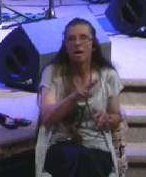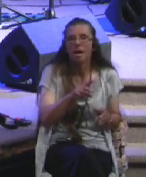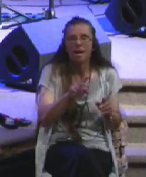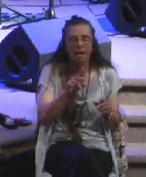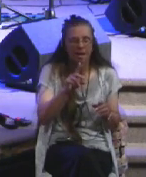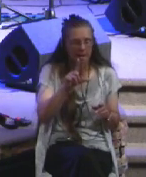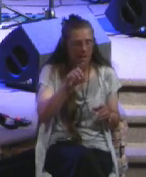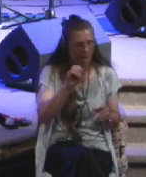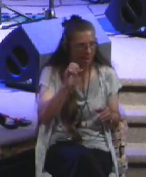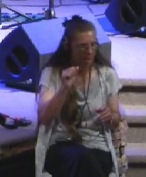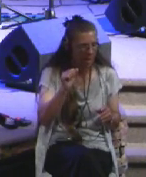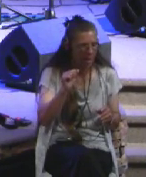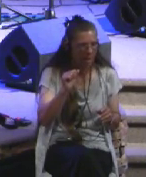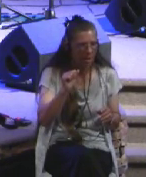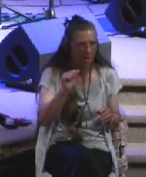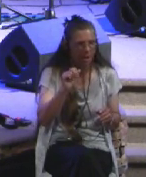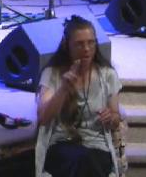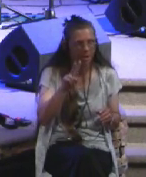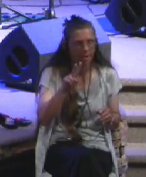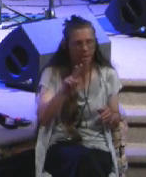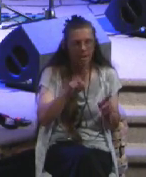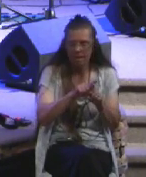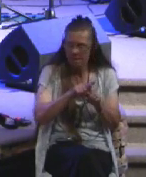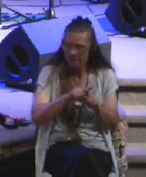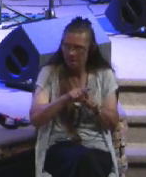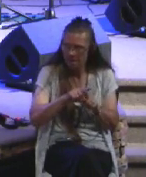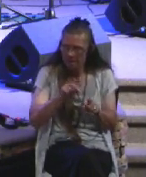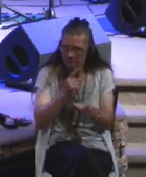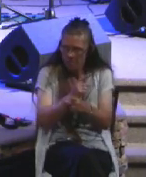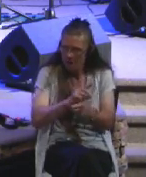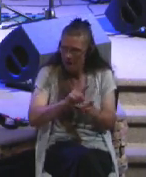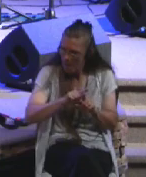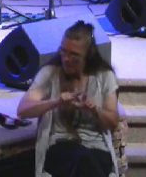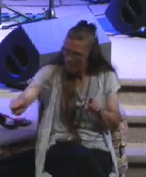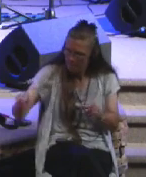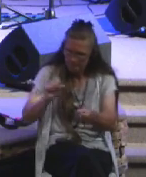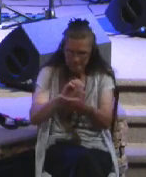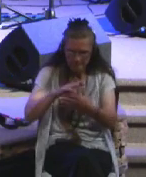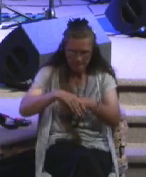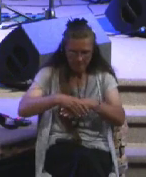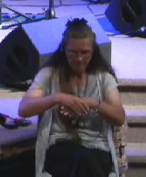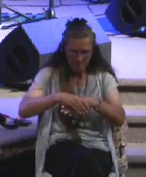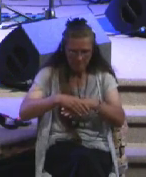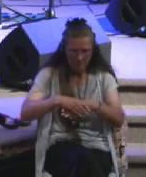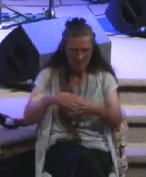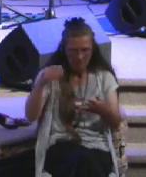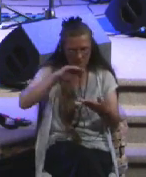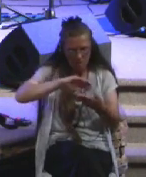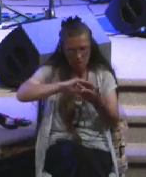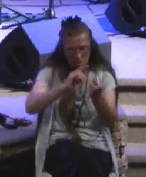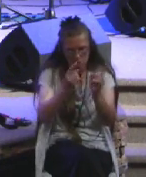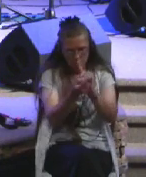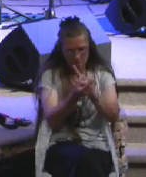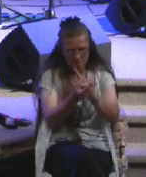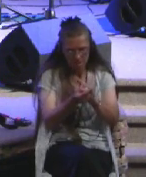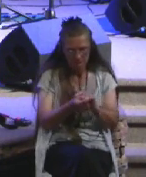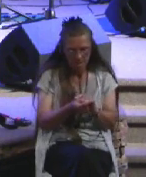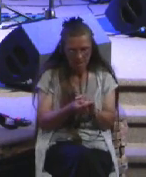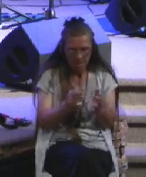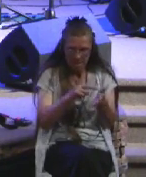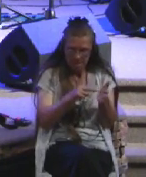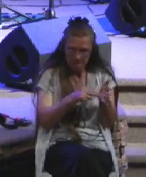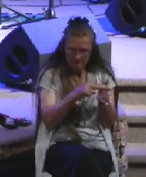marriage has nothing to do with Levi, the tribe of Levi. Levirate marriage, when you translate that in Levirate into Latin, it